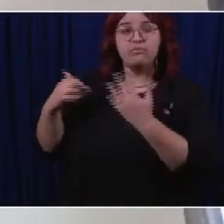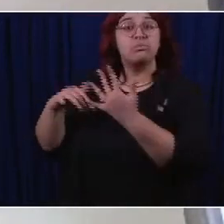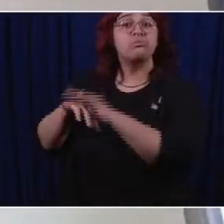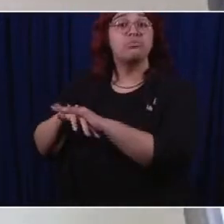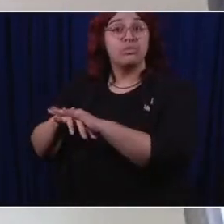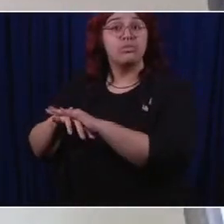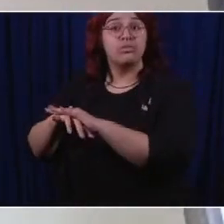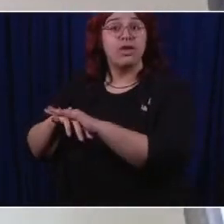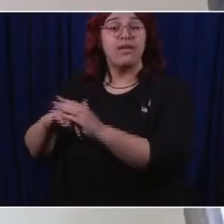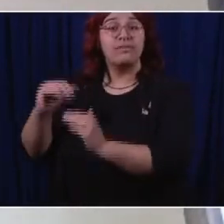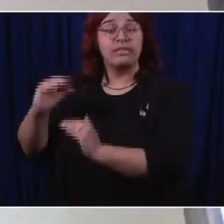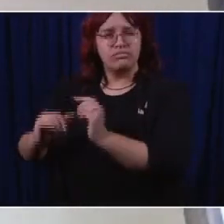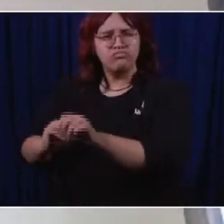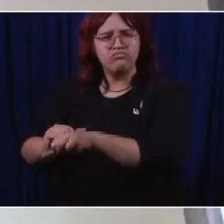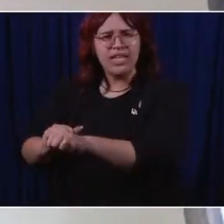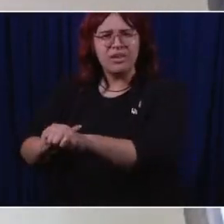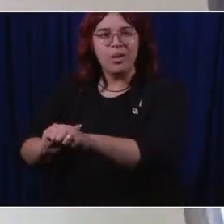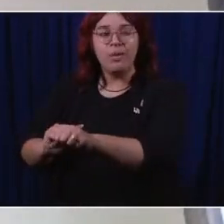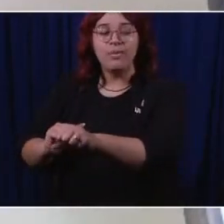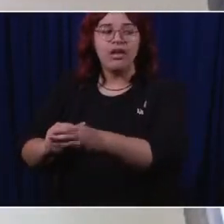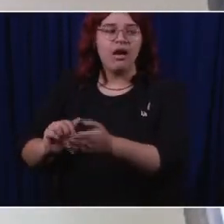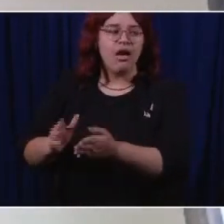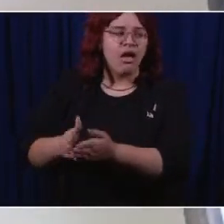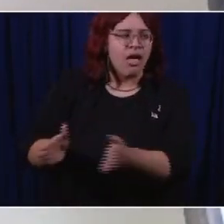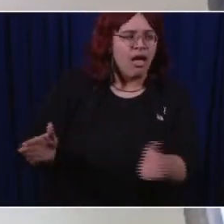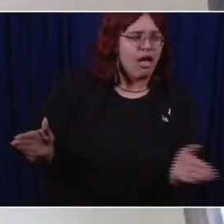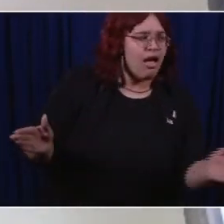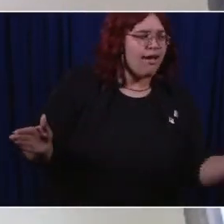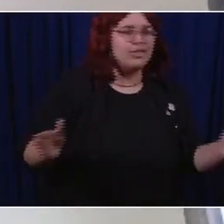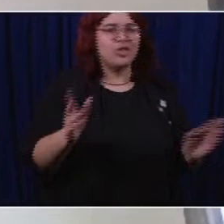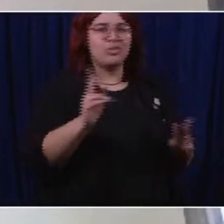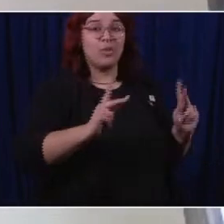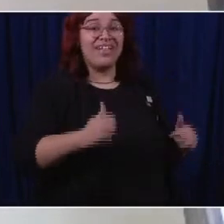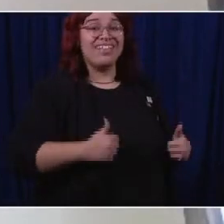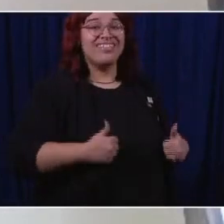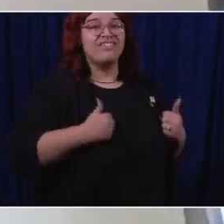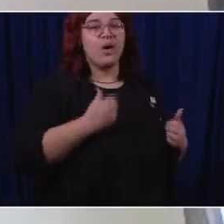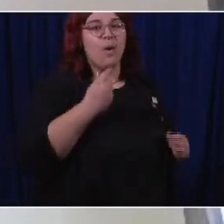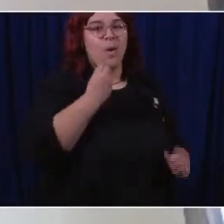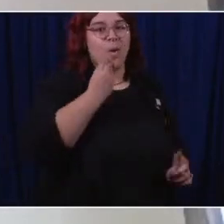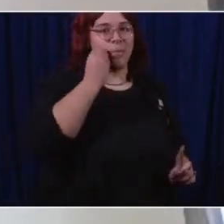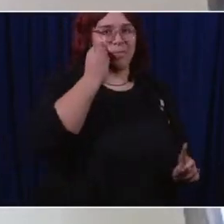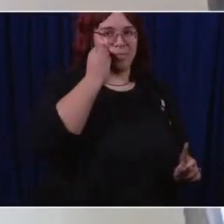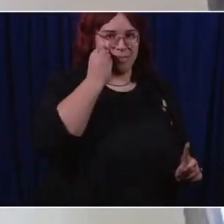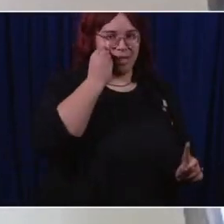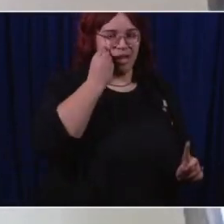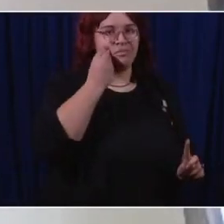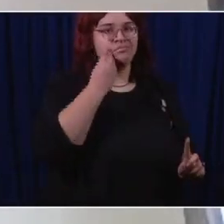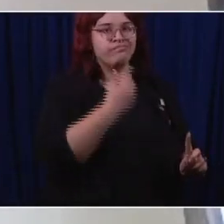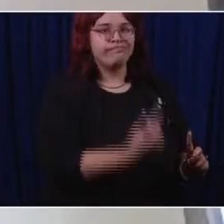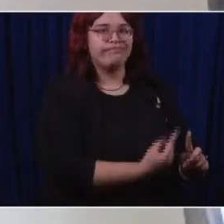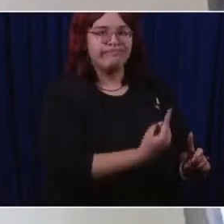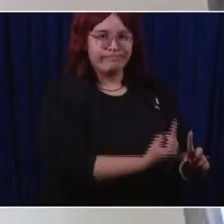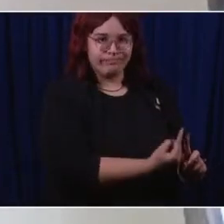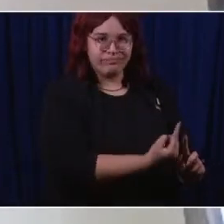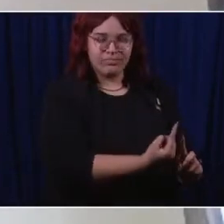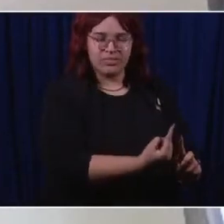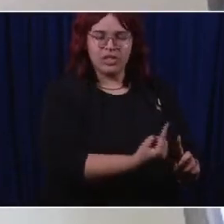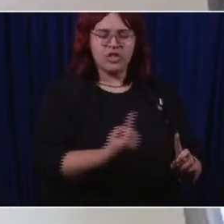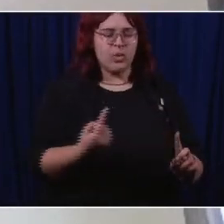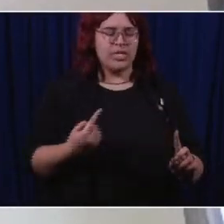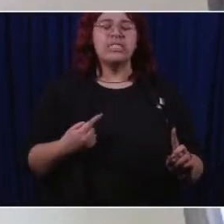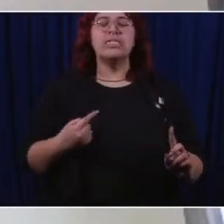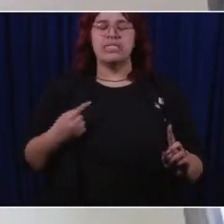included our homebound population. We were very strategic in looking at how many individuals that would impact. Right now,